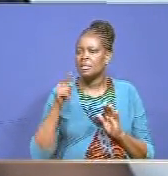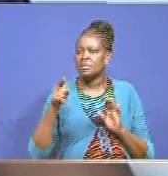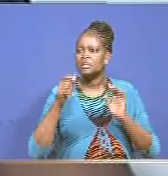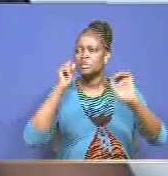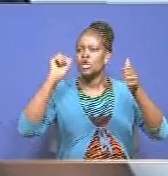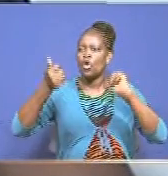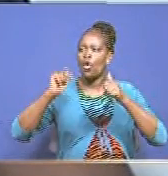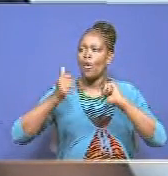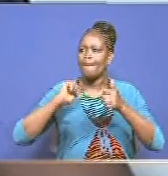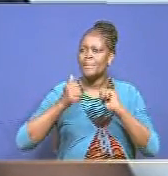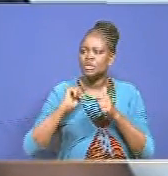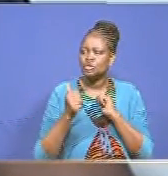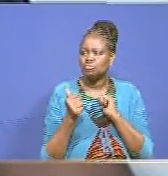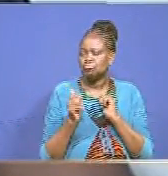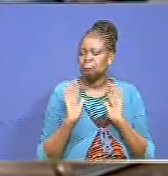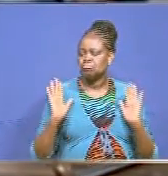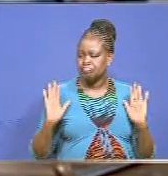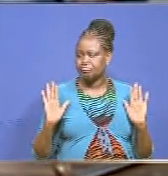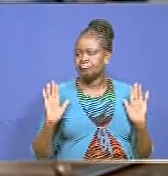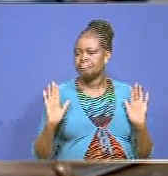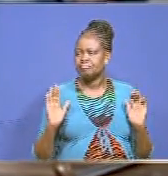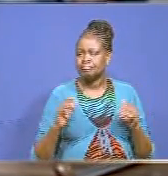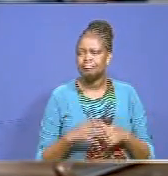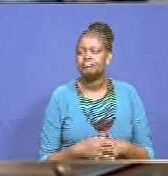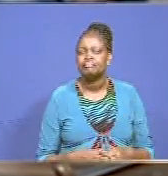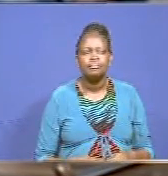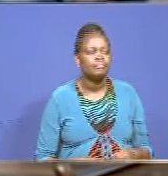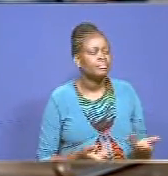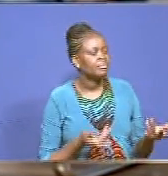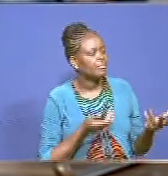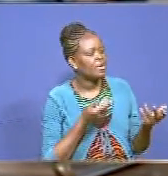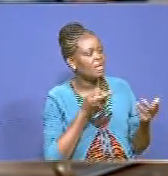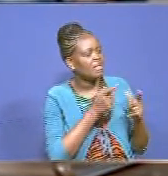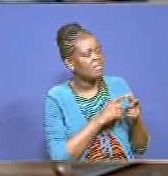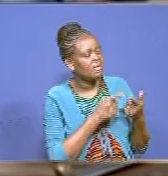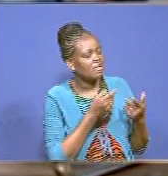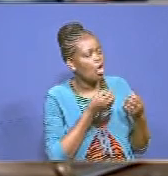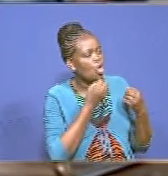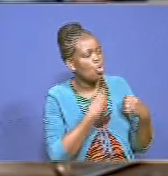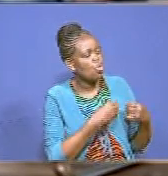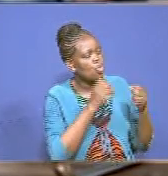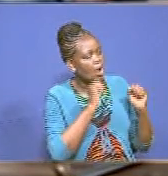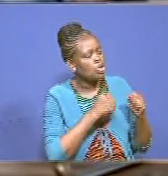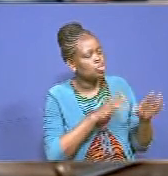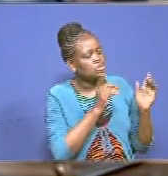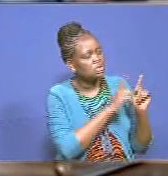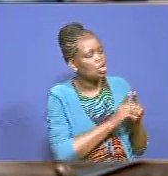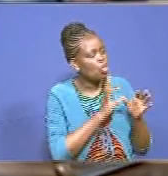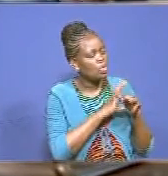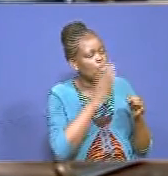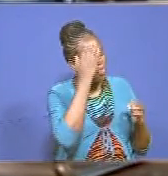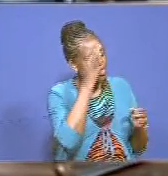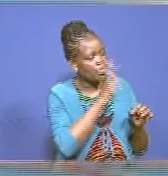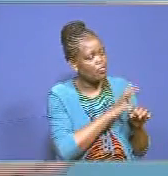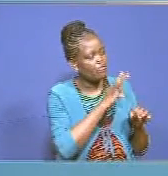within the house. Within the house. Yeah. Aren't you likely then to perhaps lose as a coalition because you sort of say your vote will